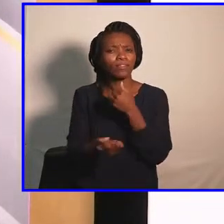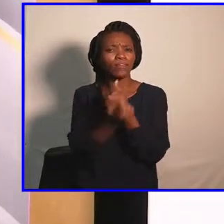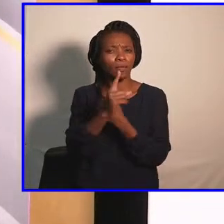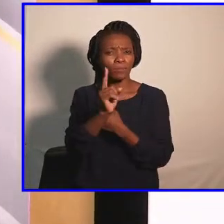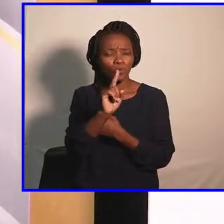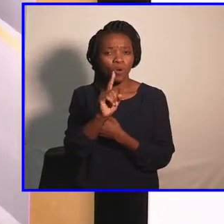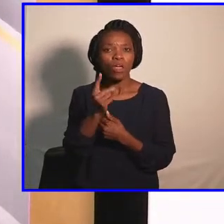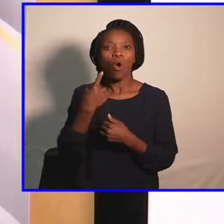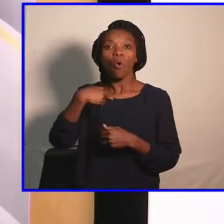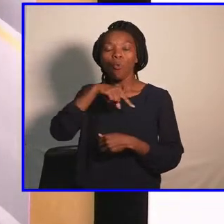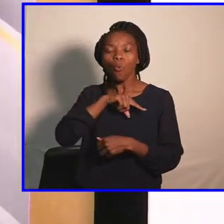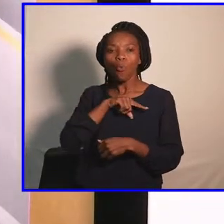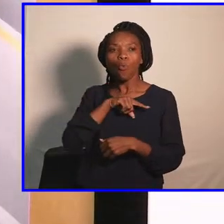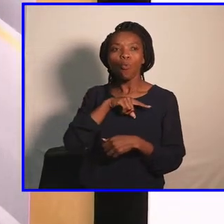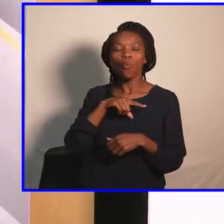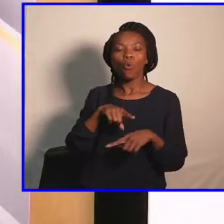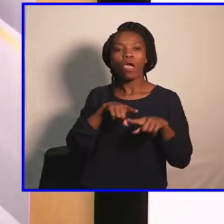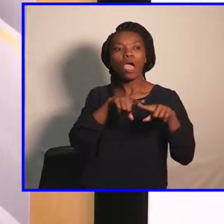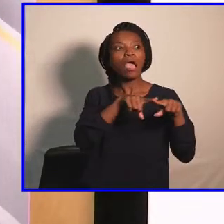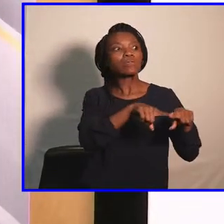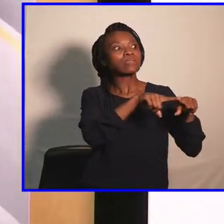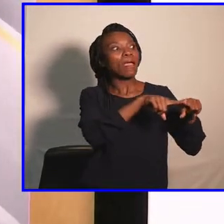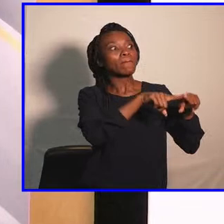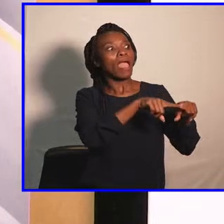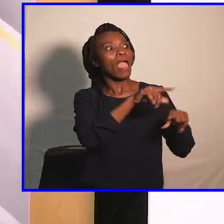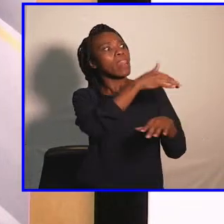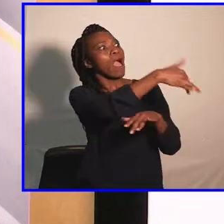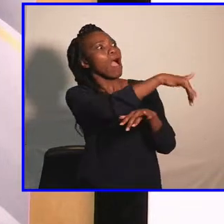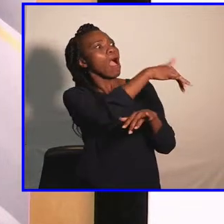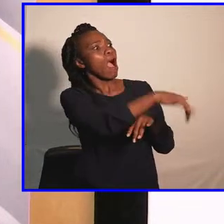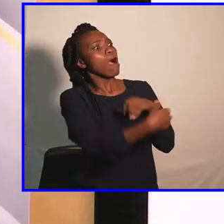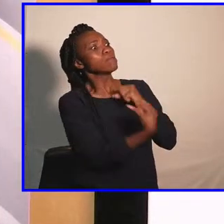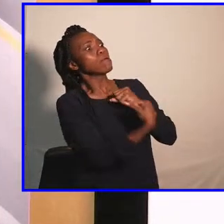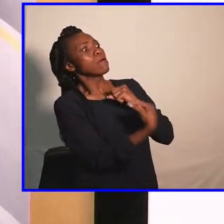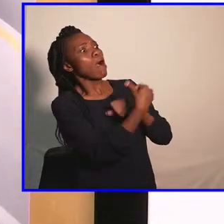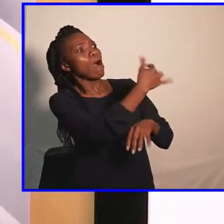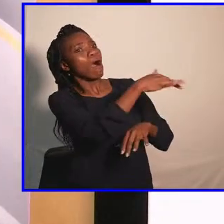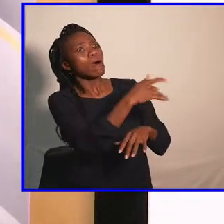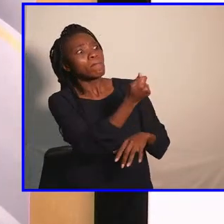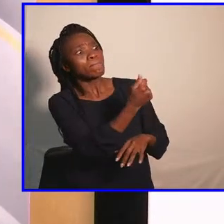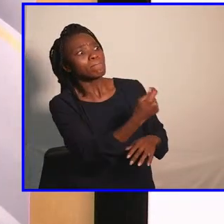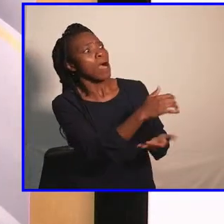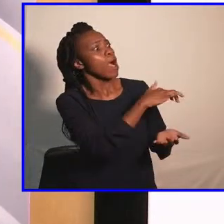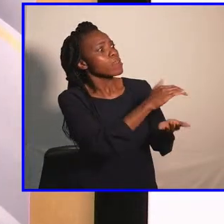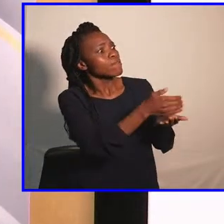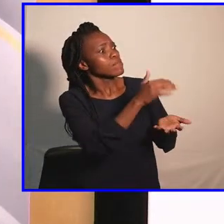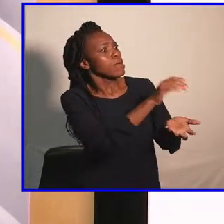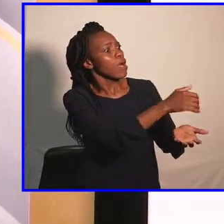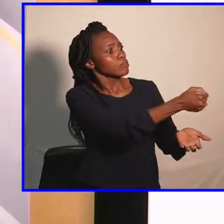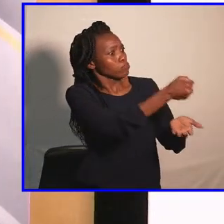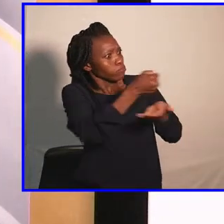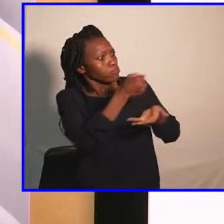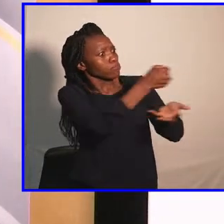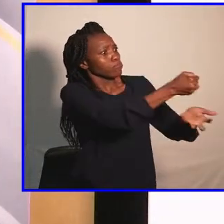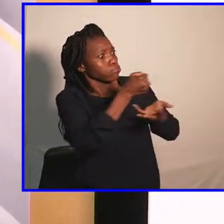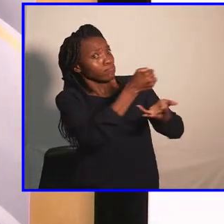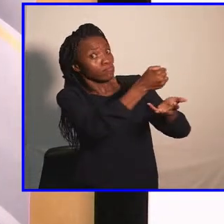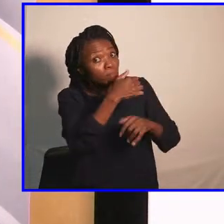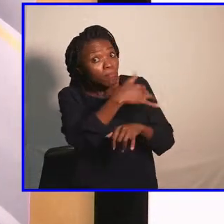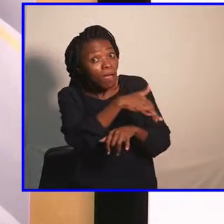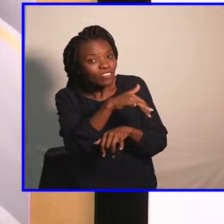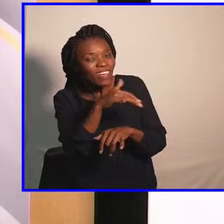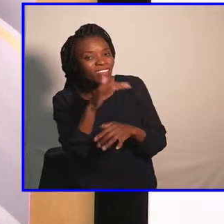our dependence on external sources of funding, which can